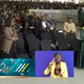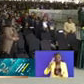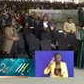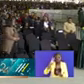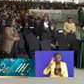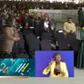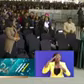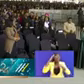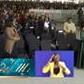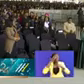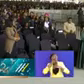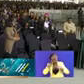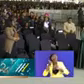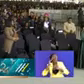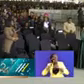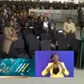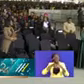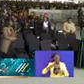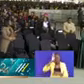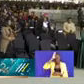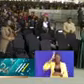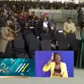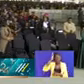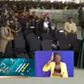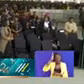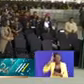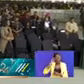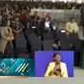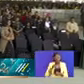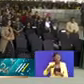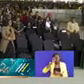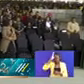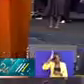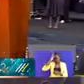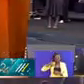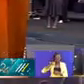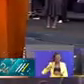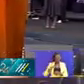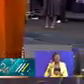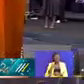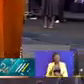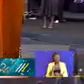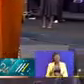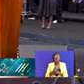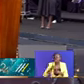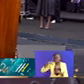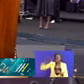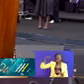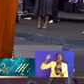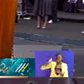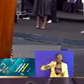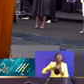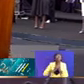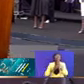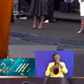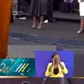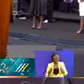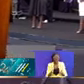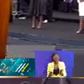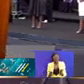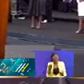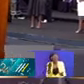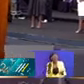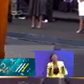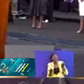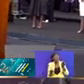better than your father so if you are better than your father your father has not failed the success of a leader is weighed by the